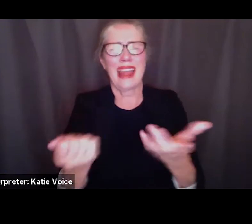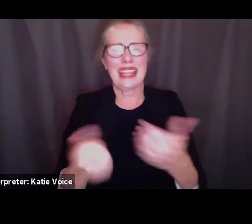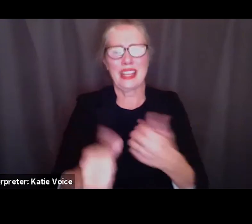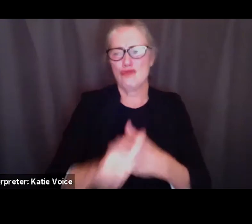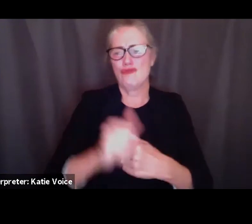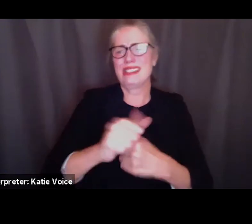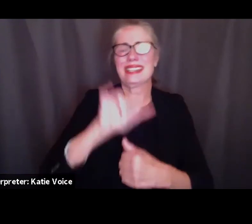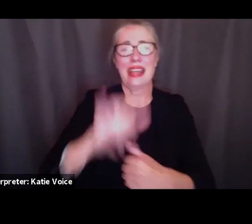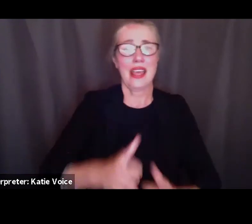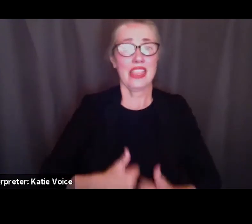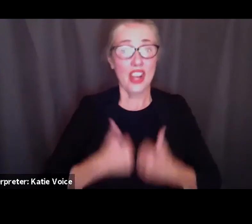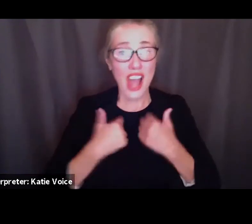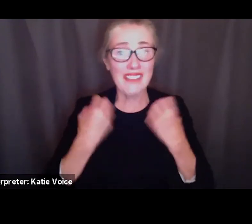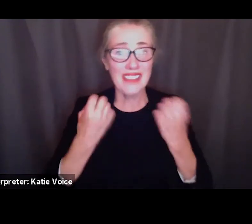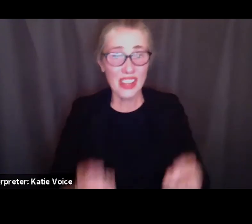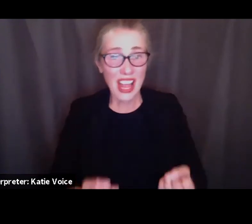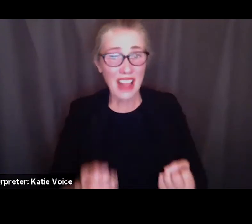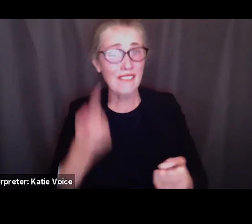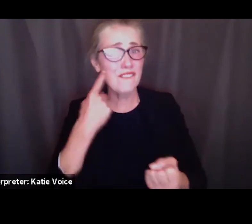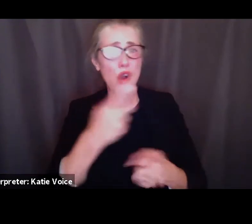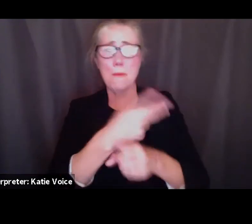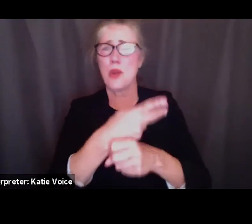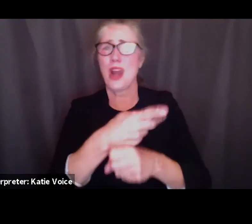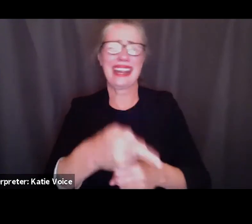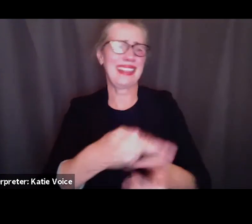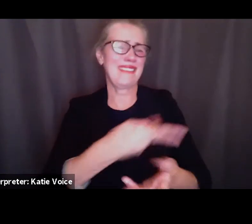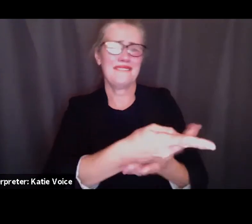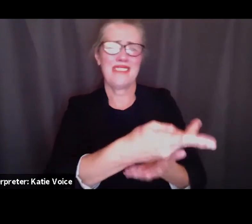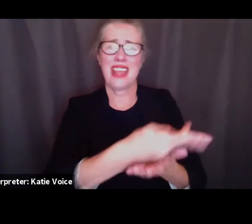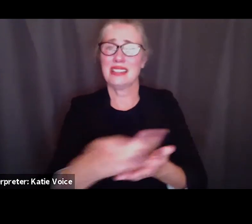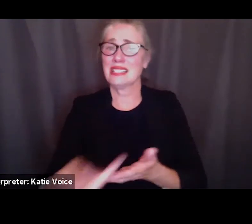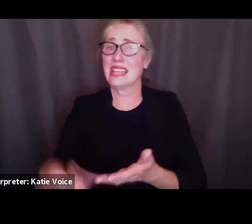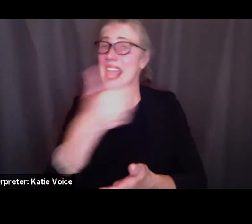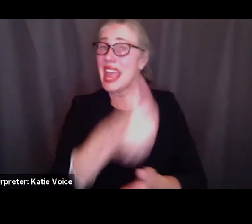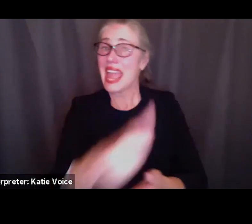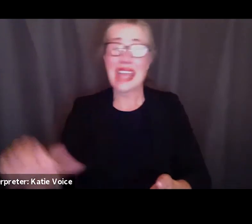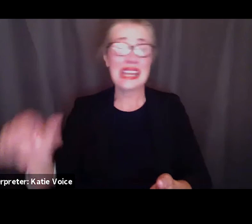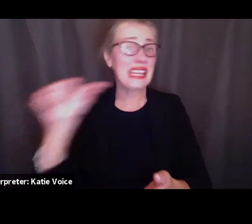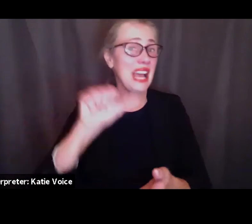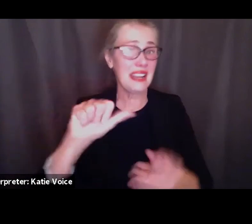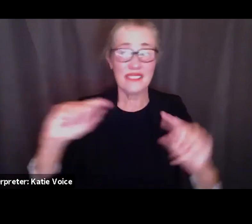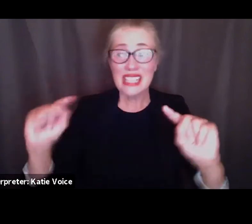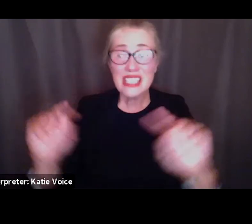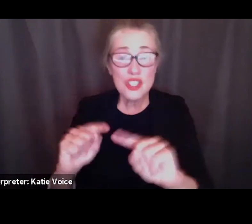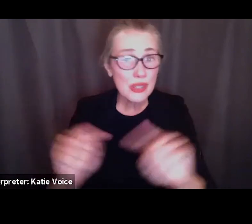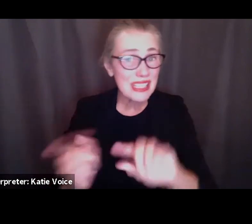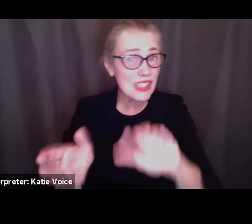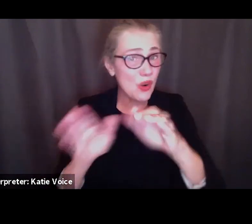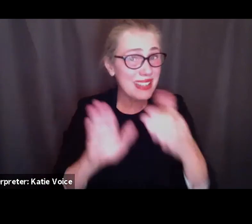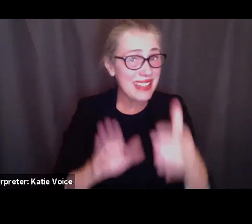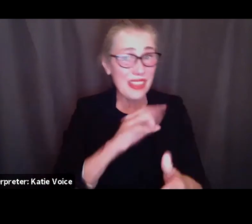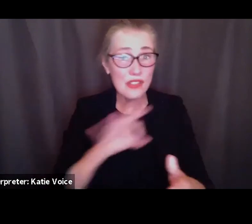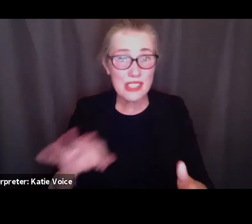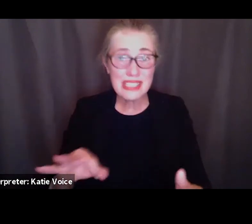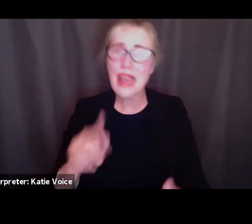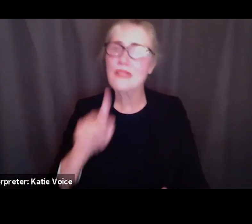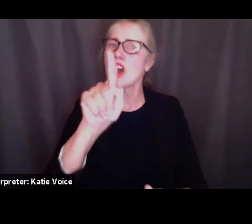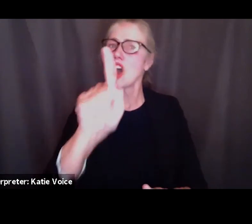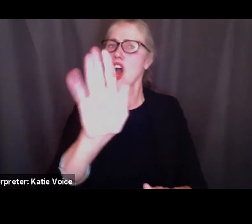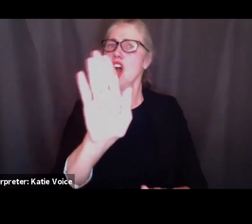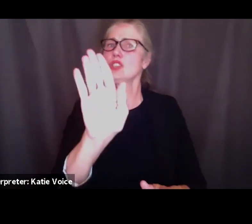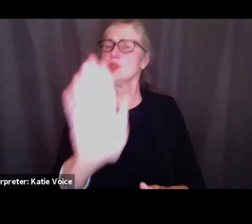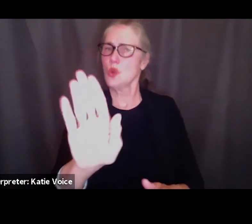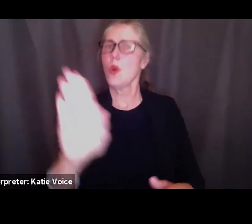product? Any resulting injuries or deaths of staff will be on this board's hands. Are you okay with that? Thank